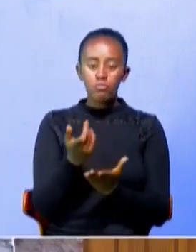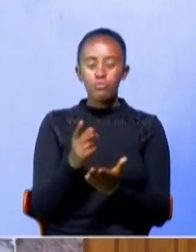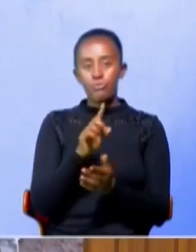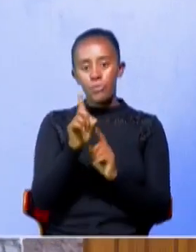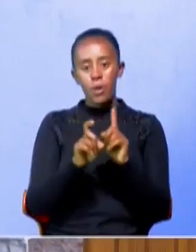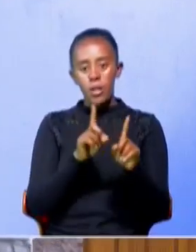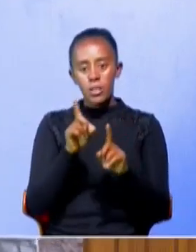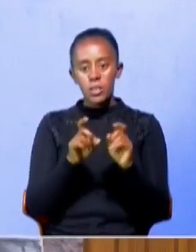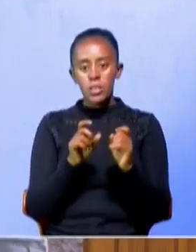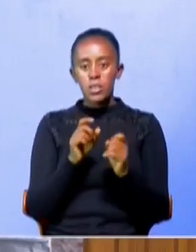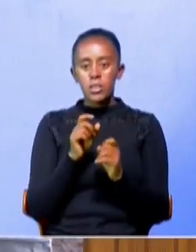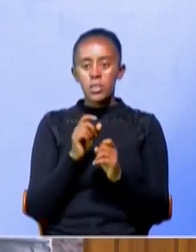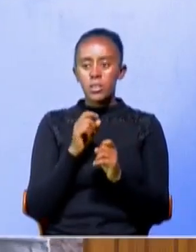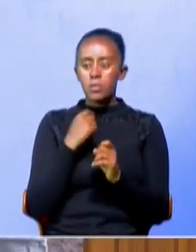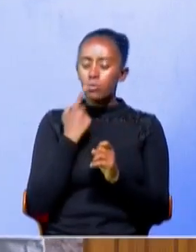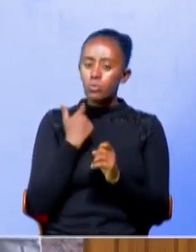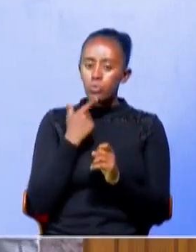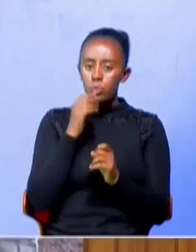this question: who is the person?